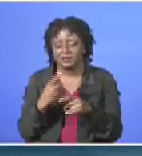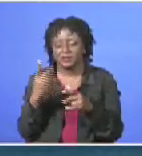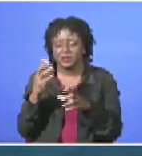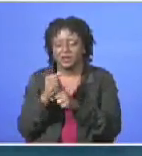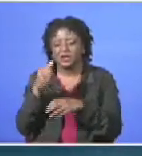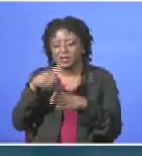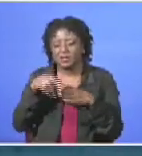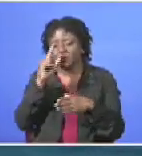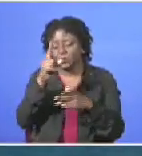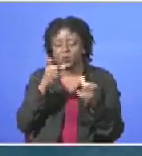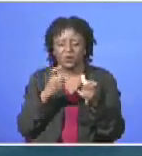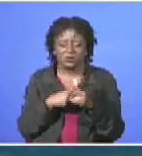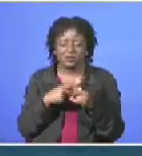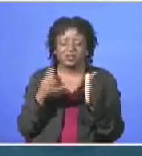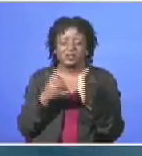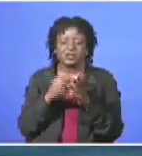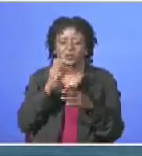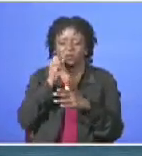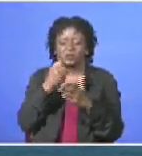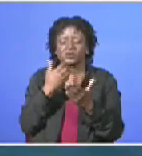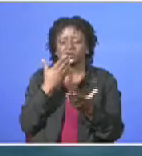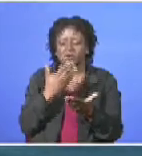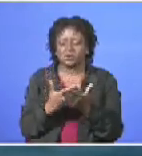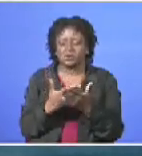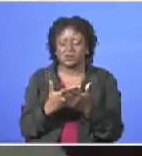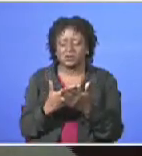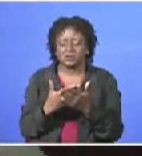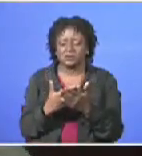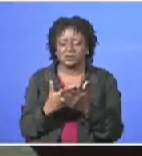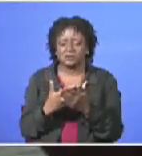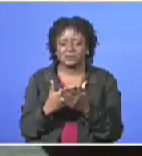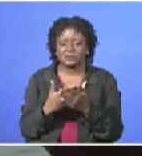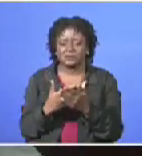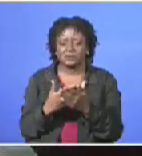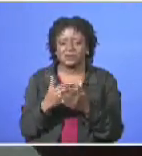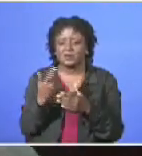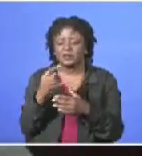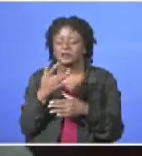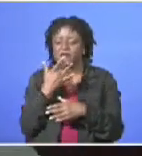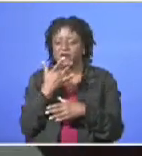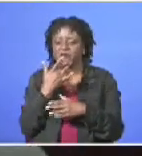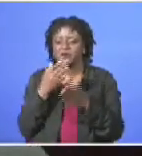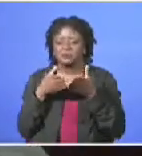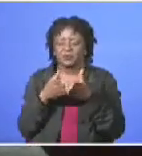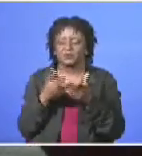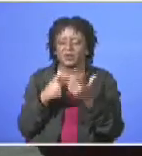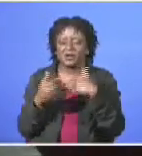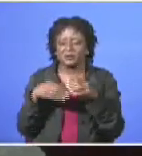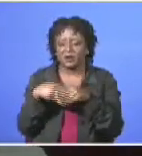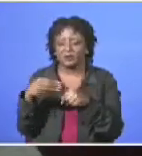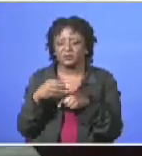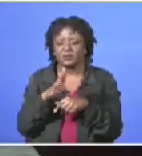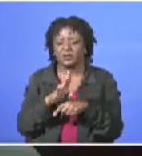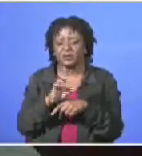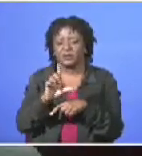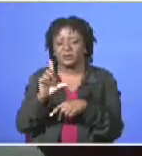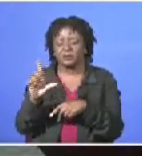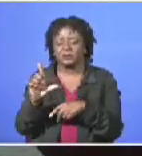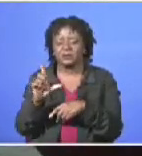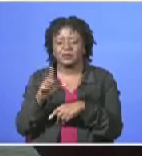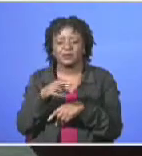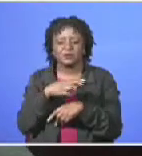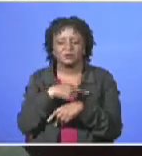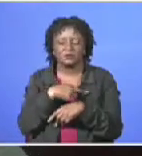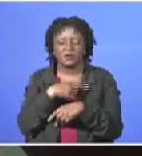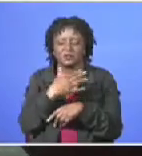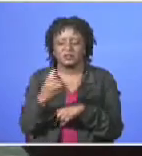it was great. It was great. The favorite boat come out, Bull Reg, and they